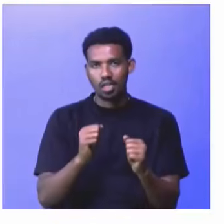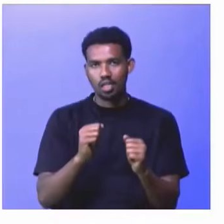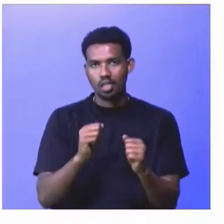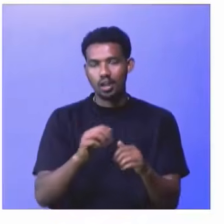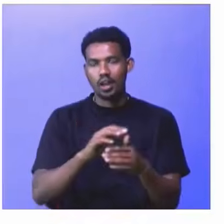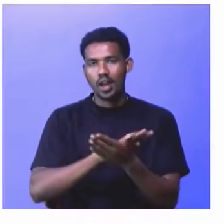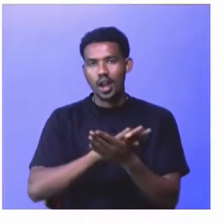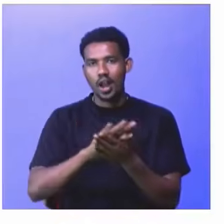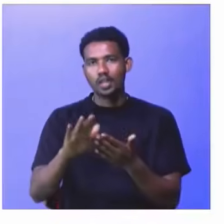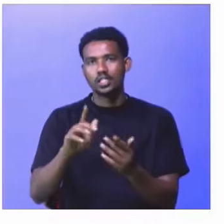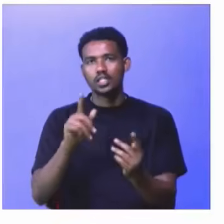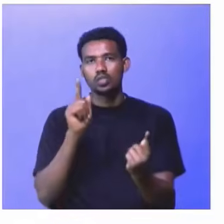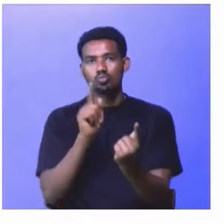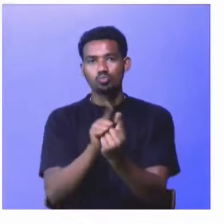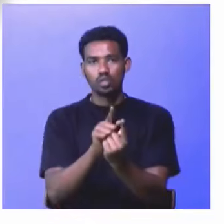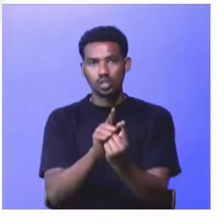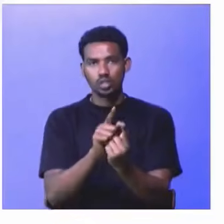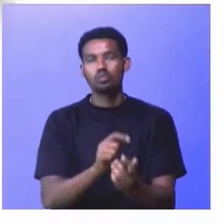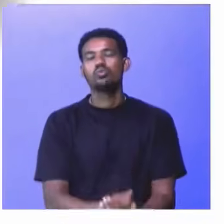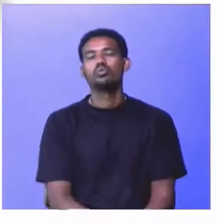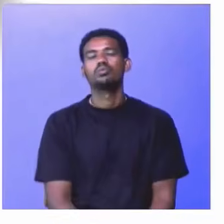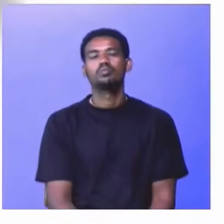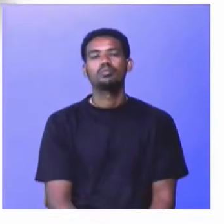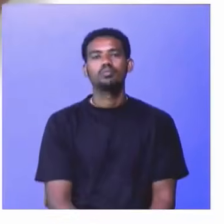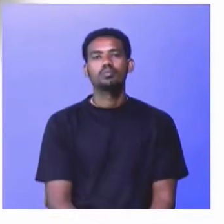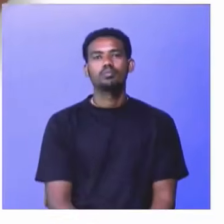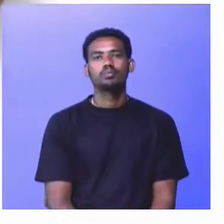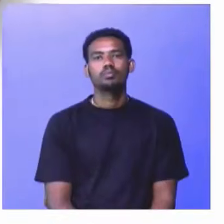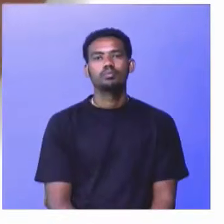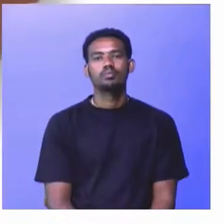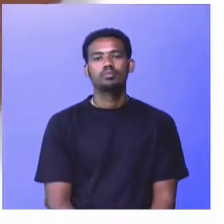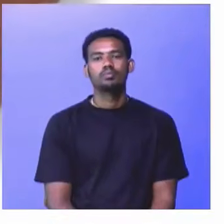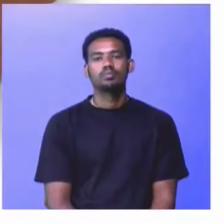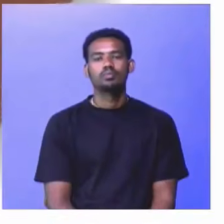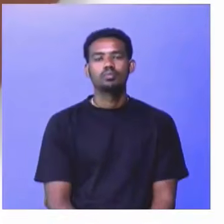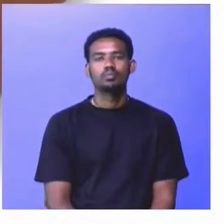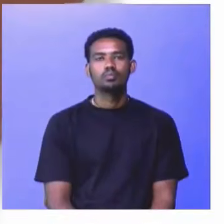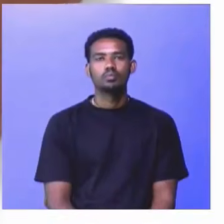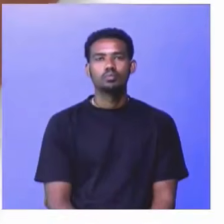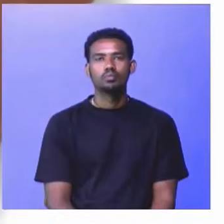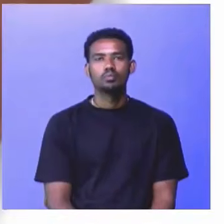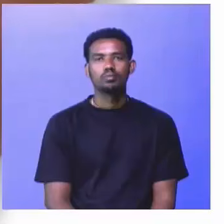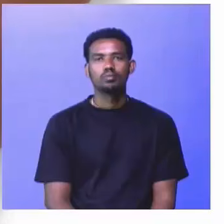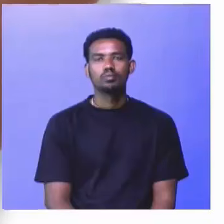nice to see you.